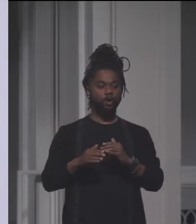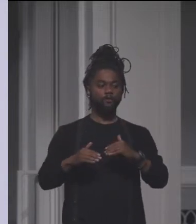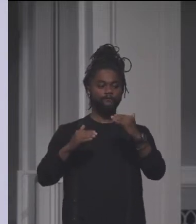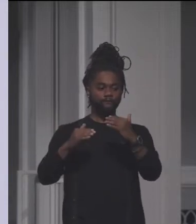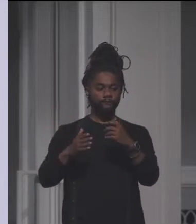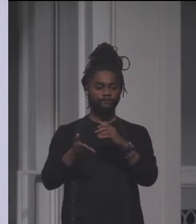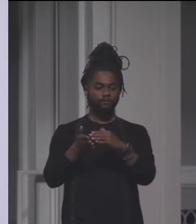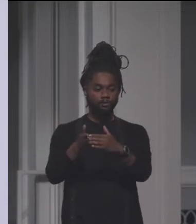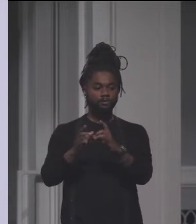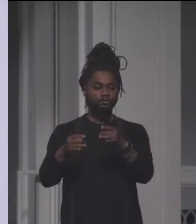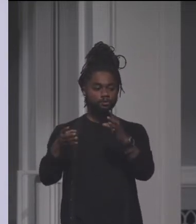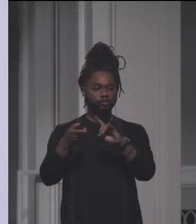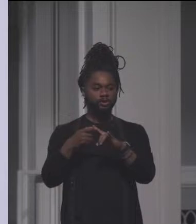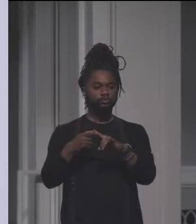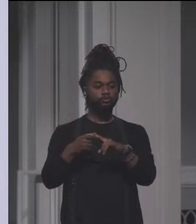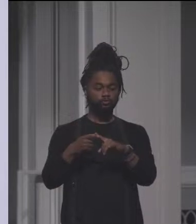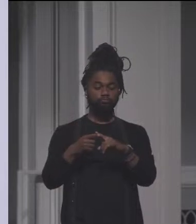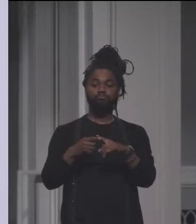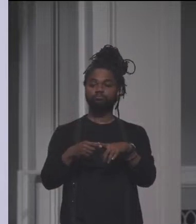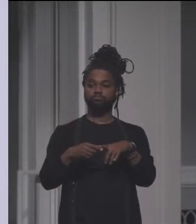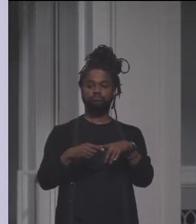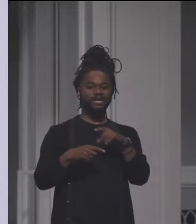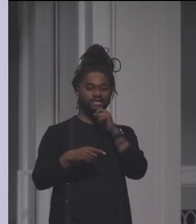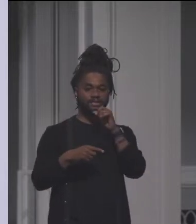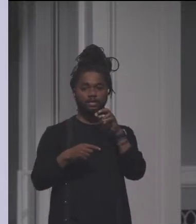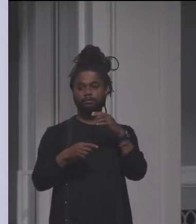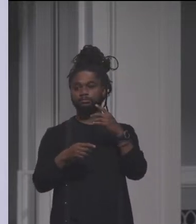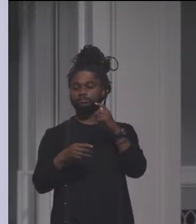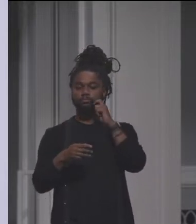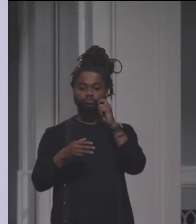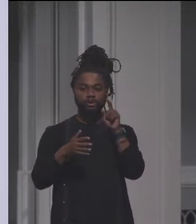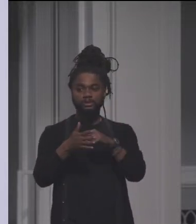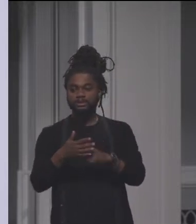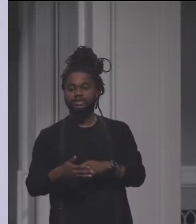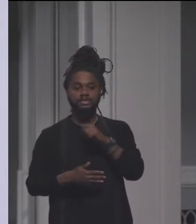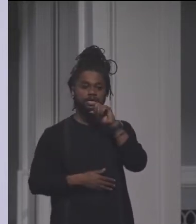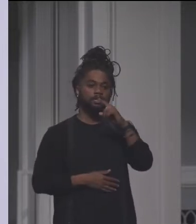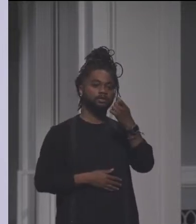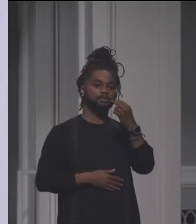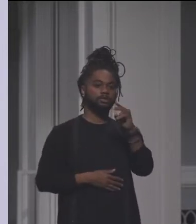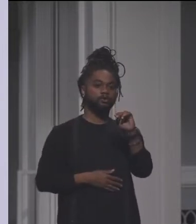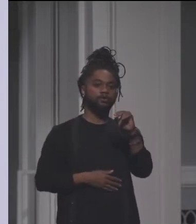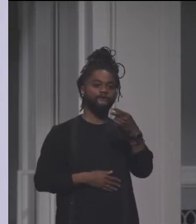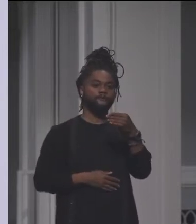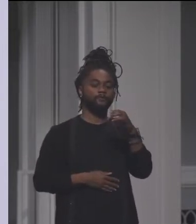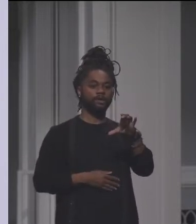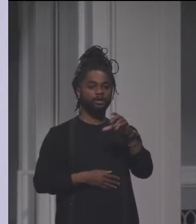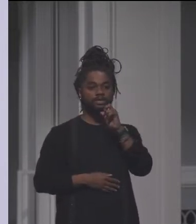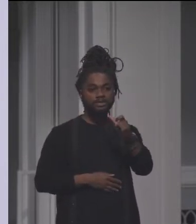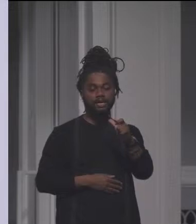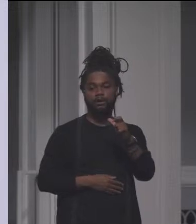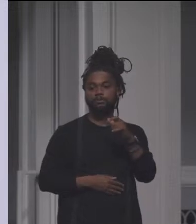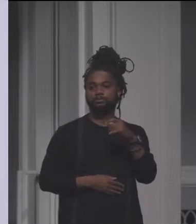try to portray a Middle Ages that was not racist, that was not xenophobic, that was not homophobic.